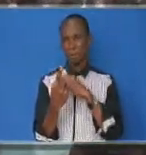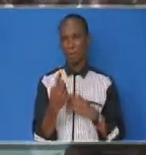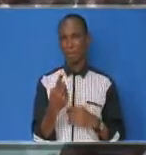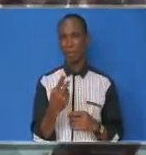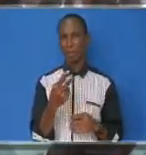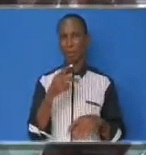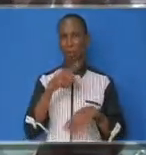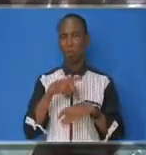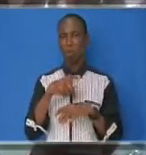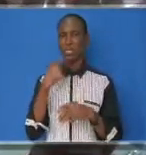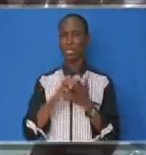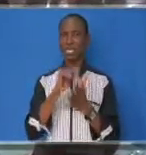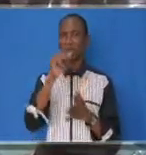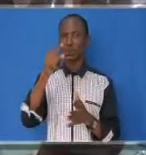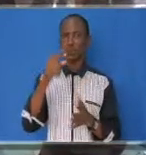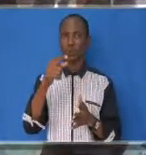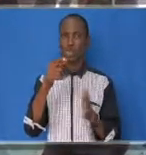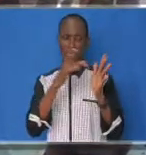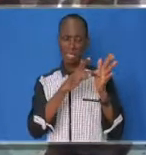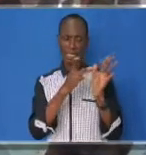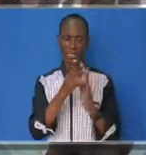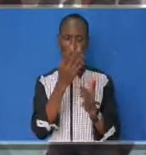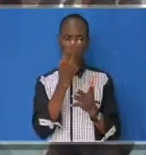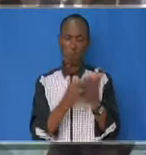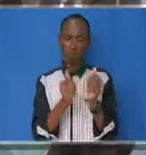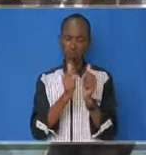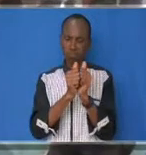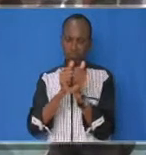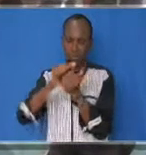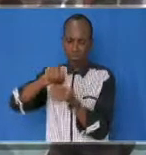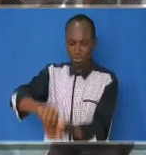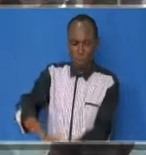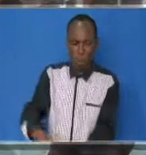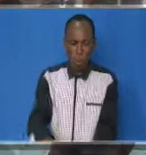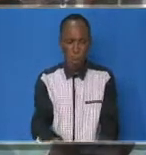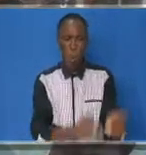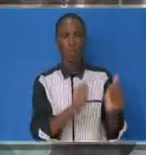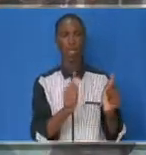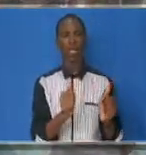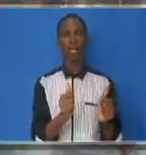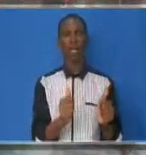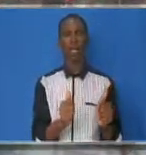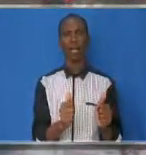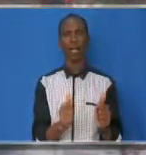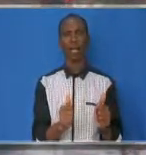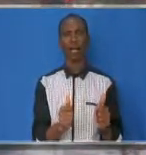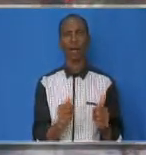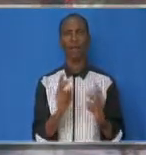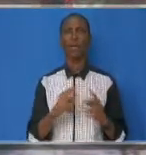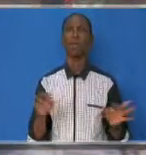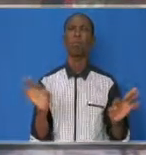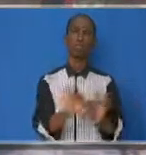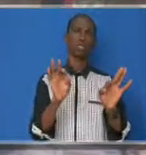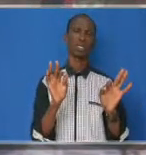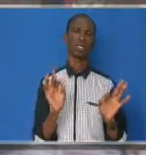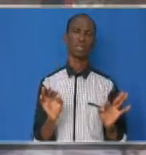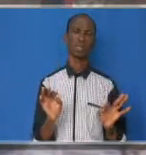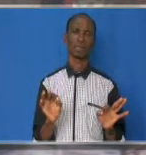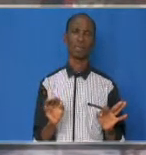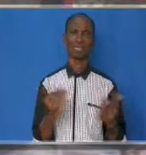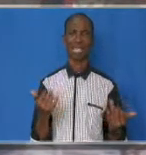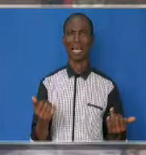Mark chapter 16 and verse 15, And he said